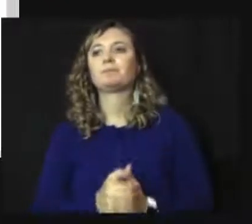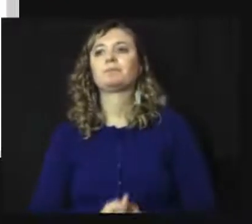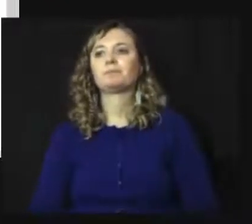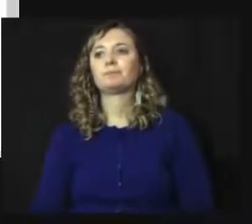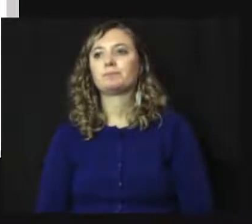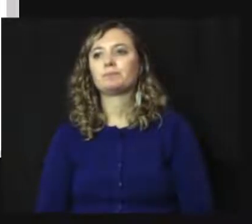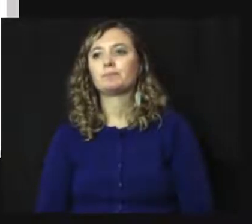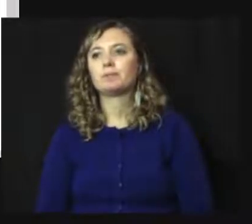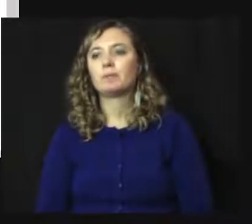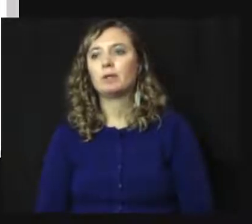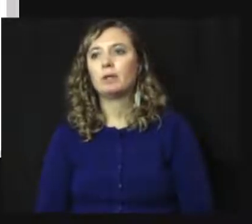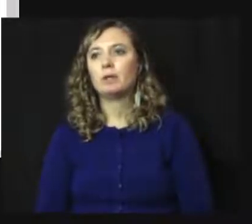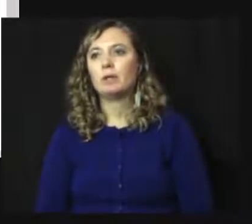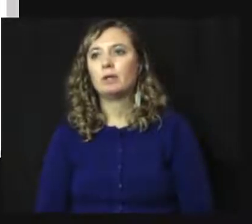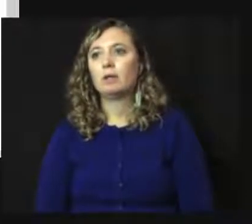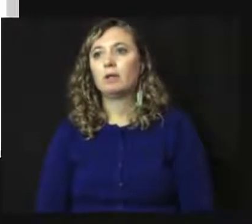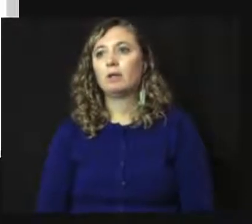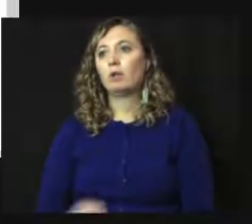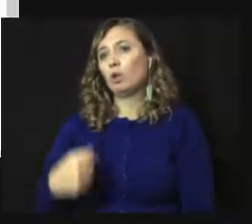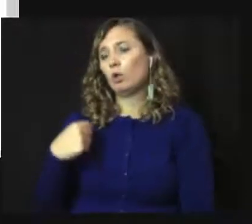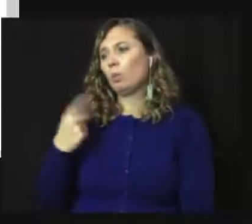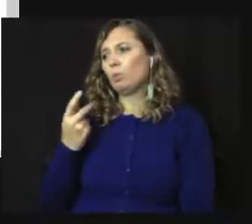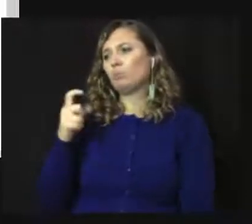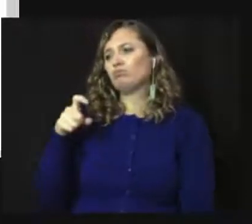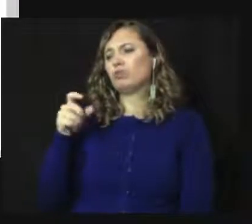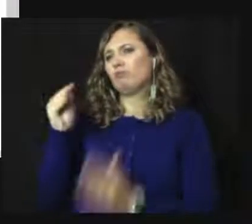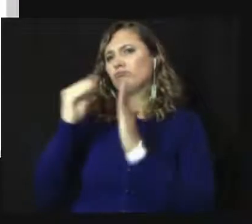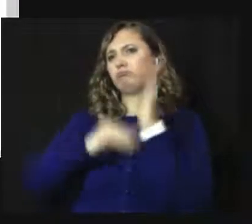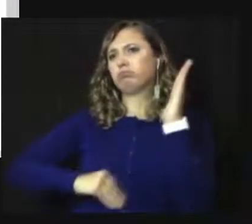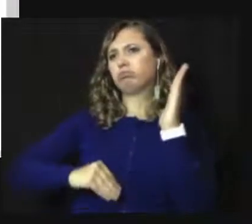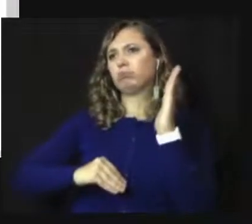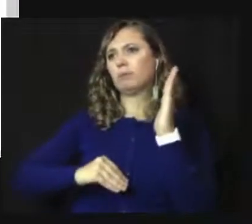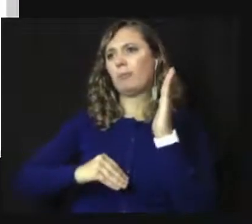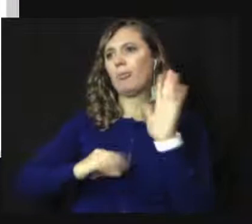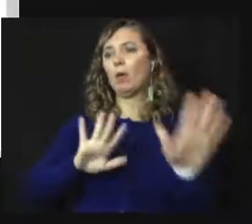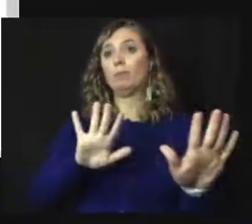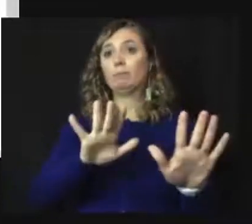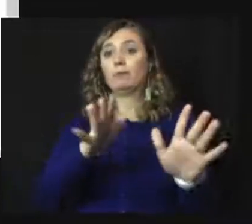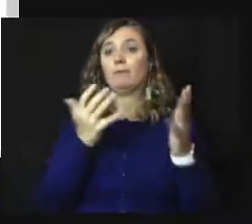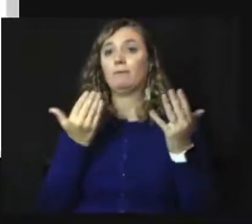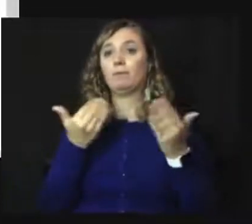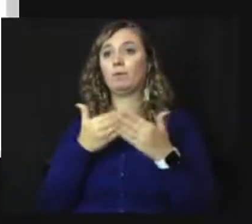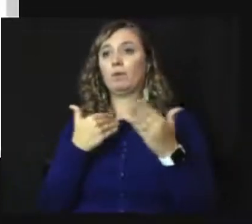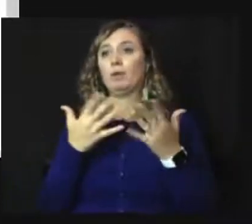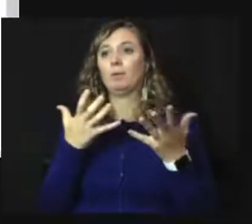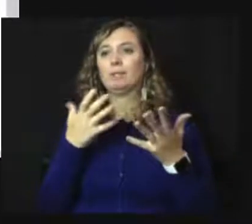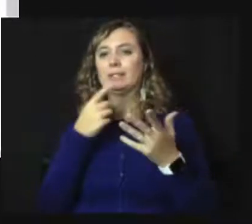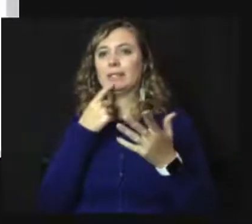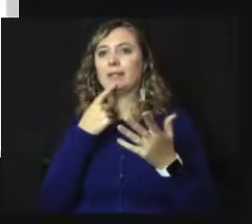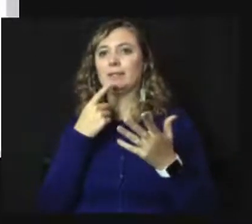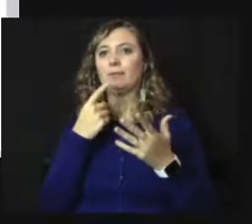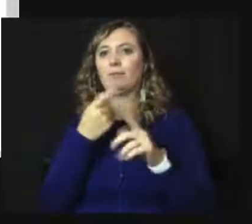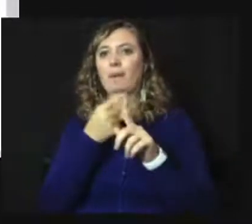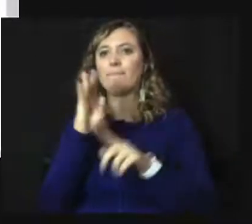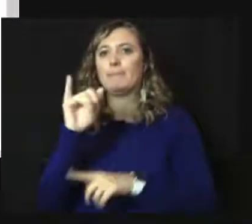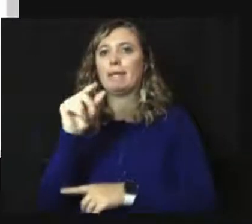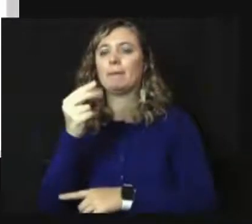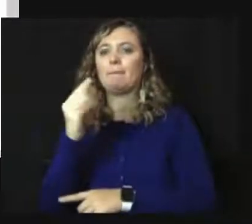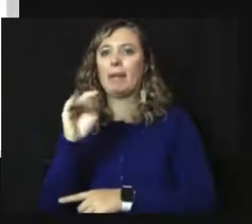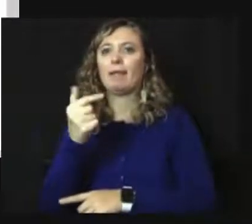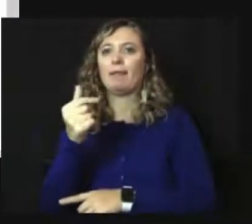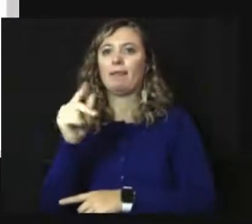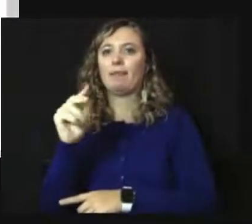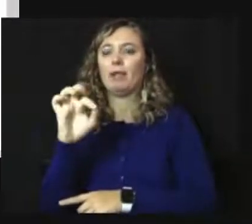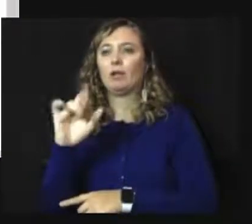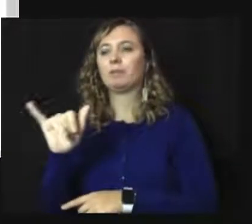We have to fill these out. Oh, I should say this is from The Big Bang Theory. Describe illness or